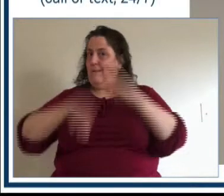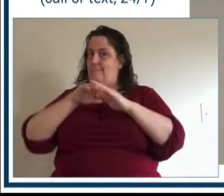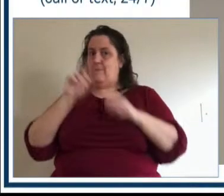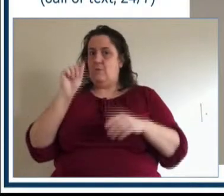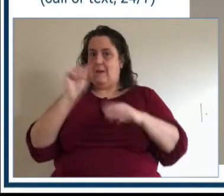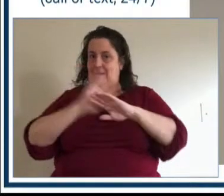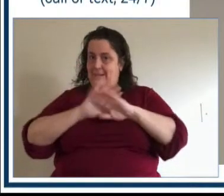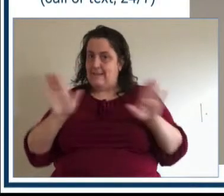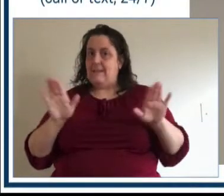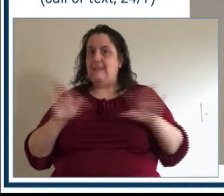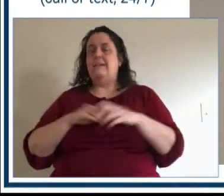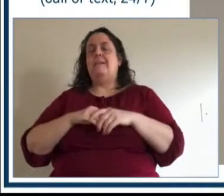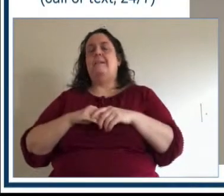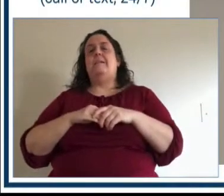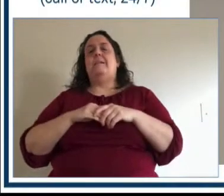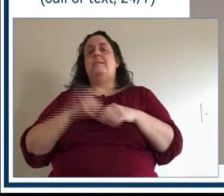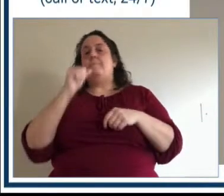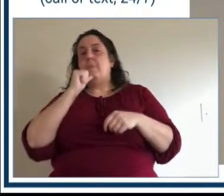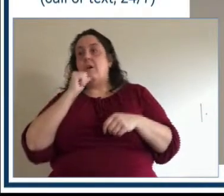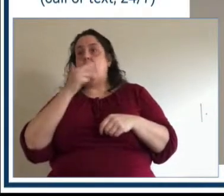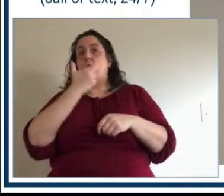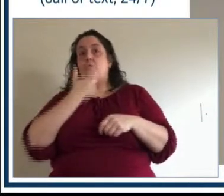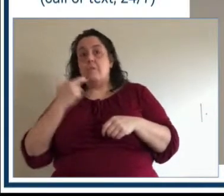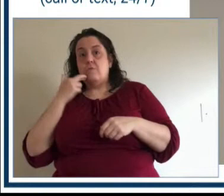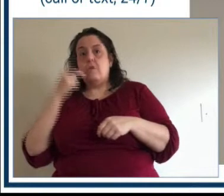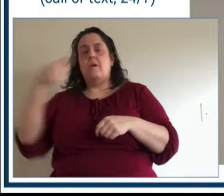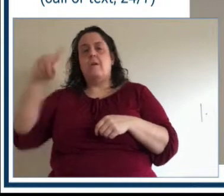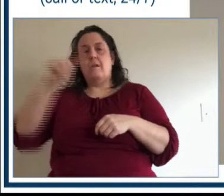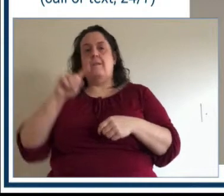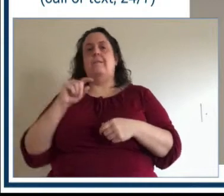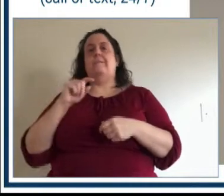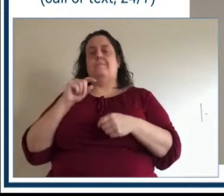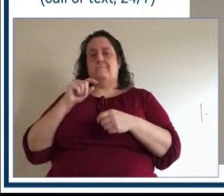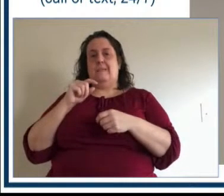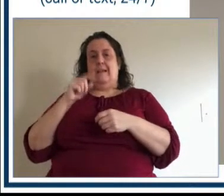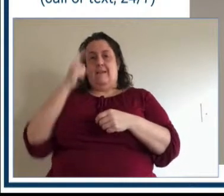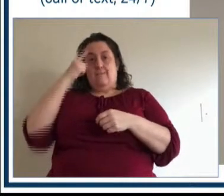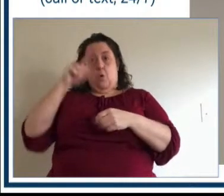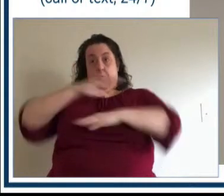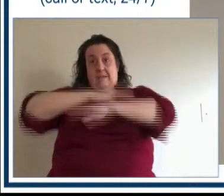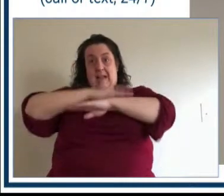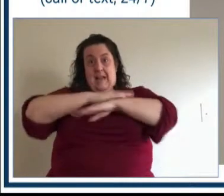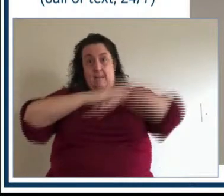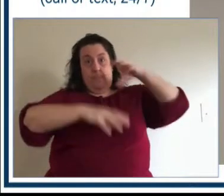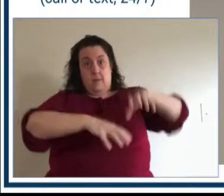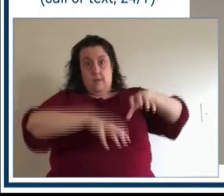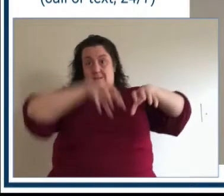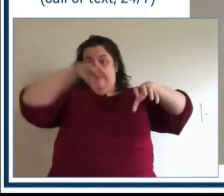have to, there will have to be the required physical distancing between the tables and between groups.